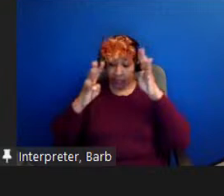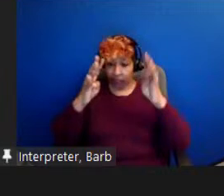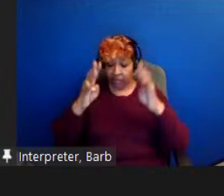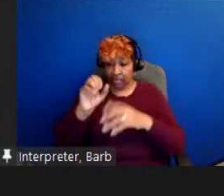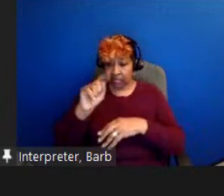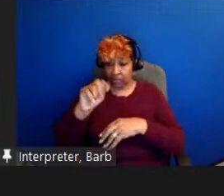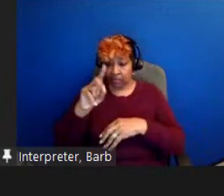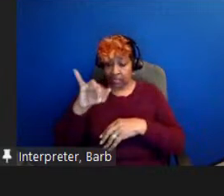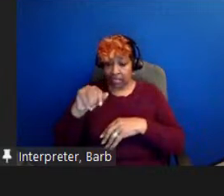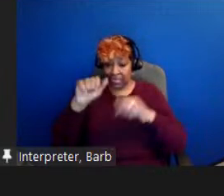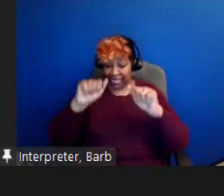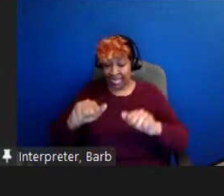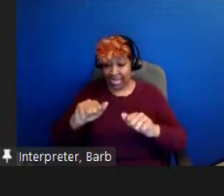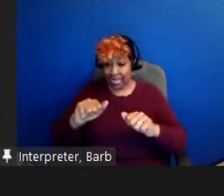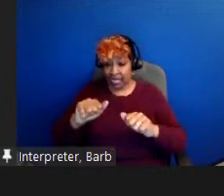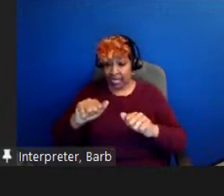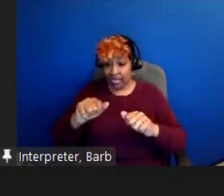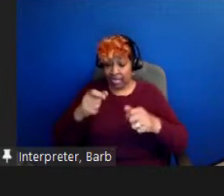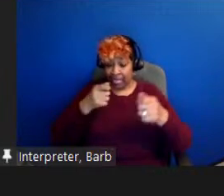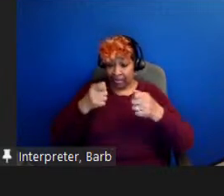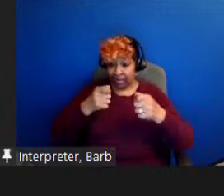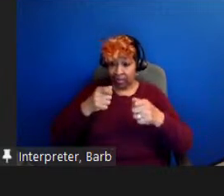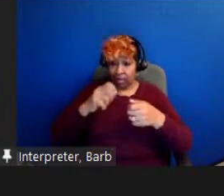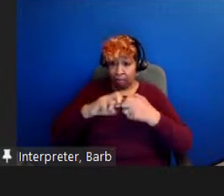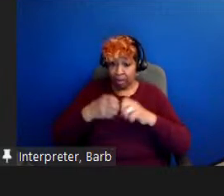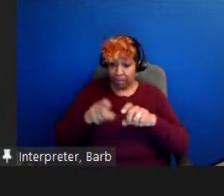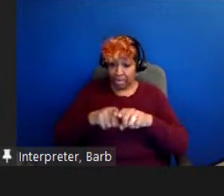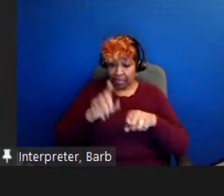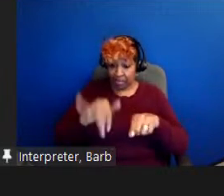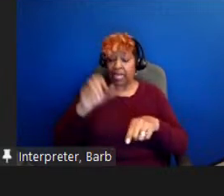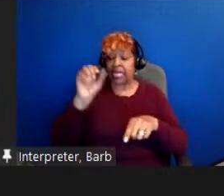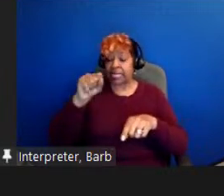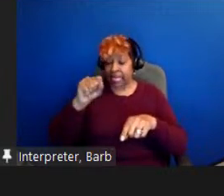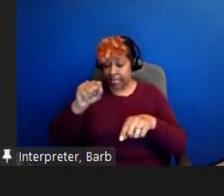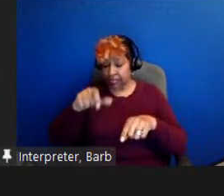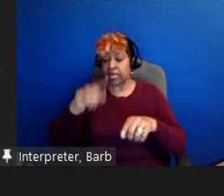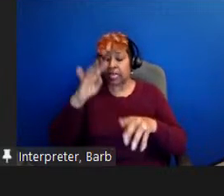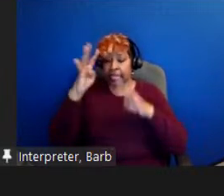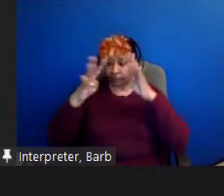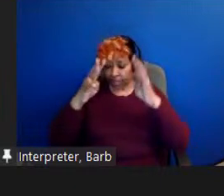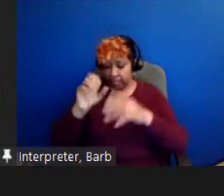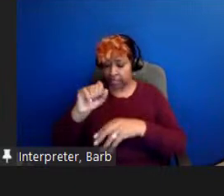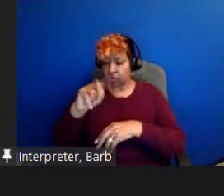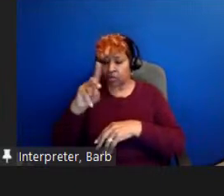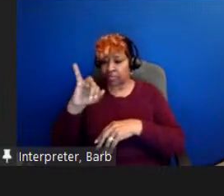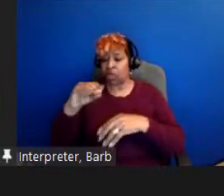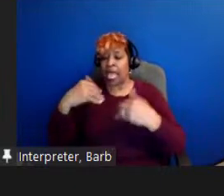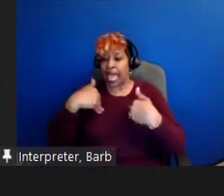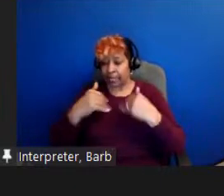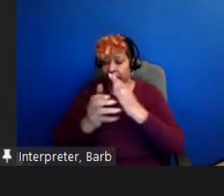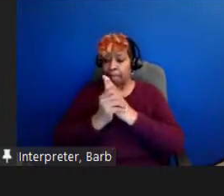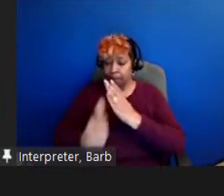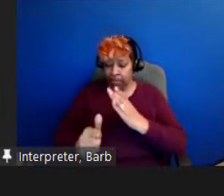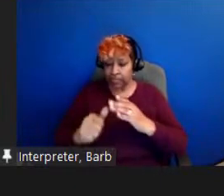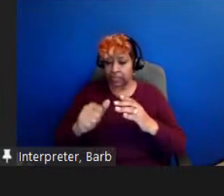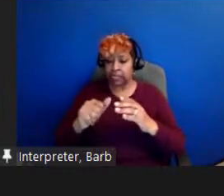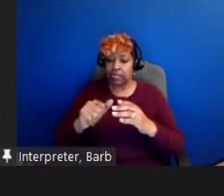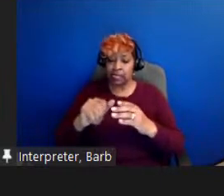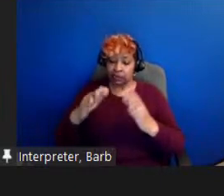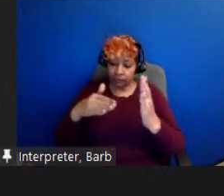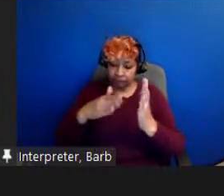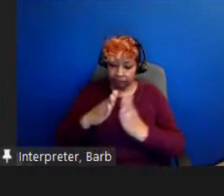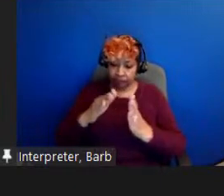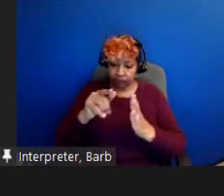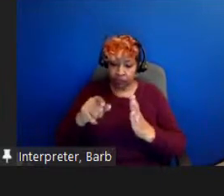that? Yeah, so, I think the Innovation Studio has the ability to tackle true problem statements,